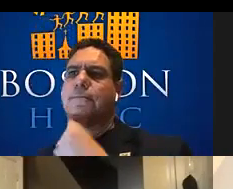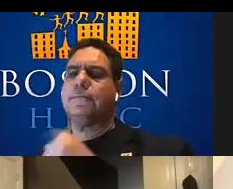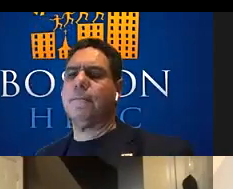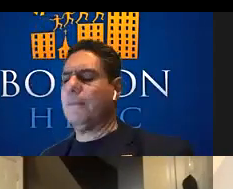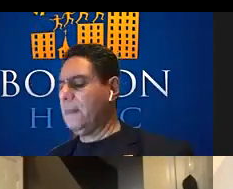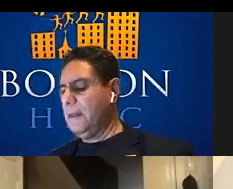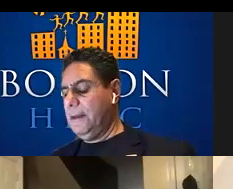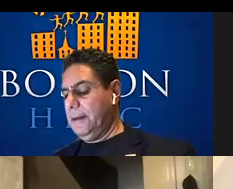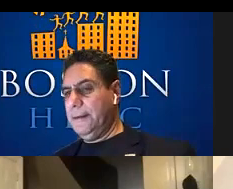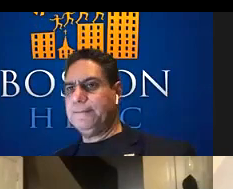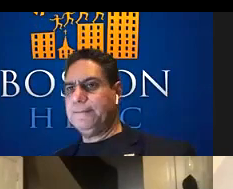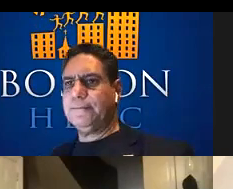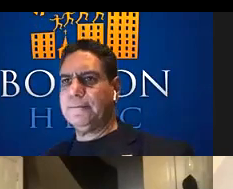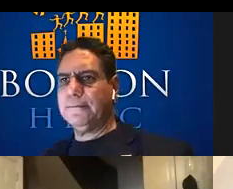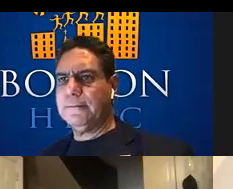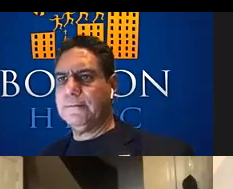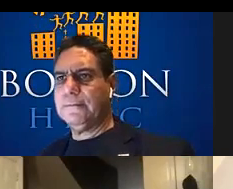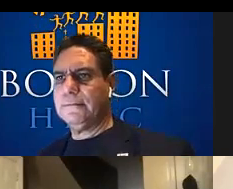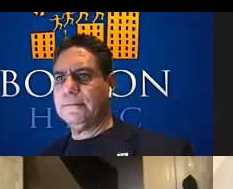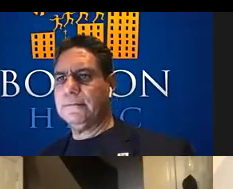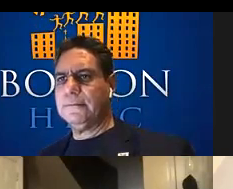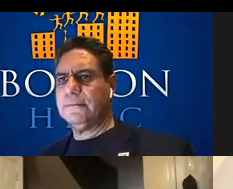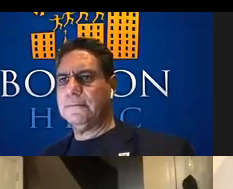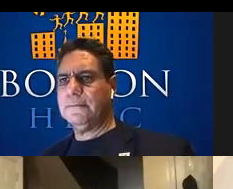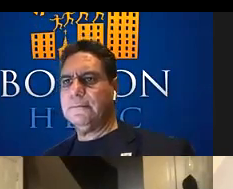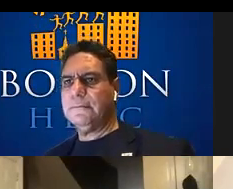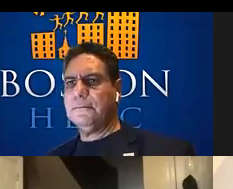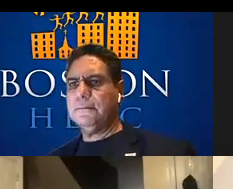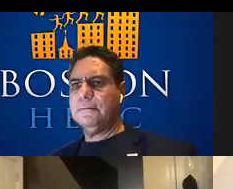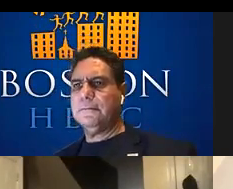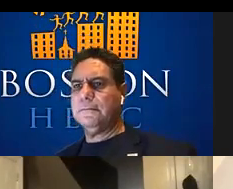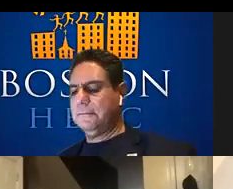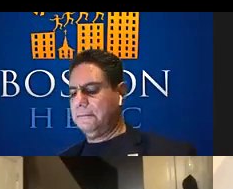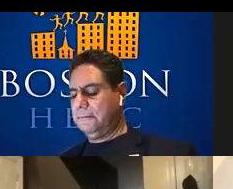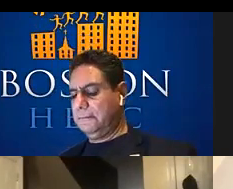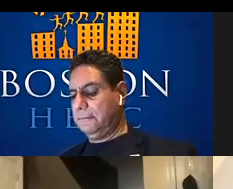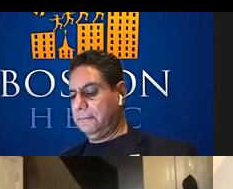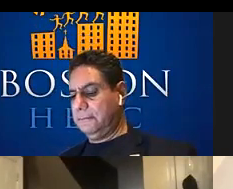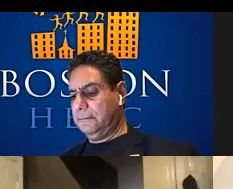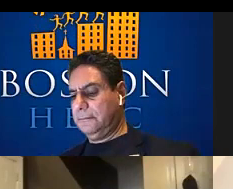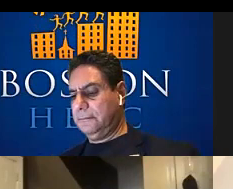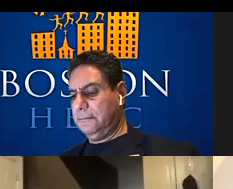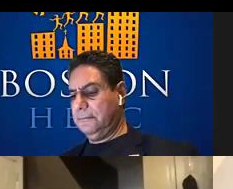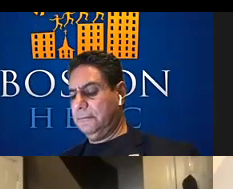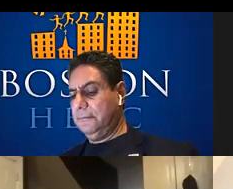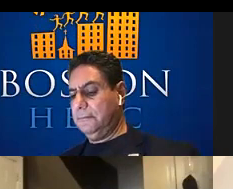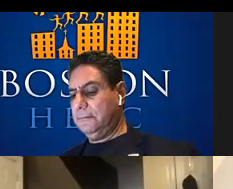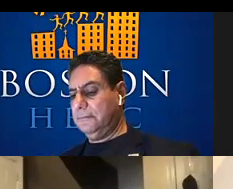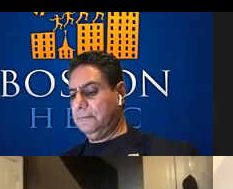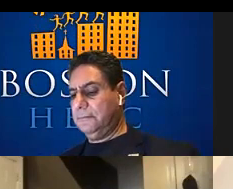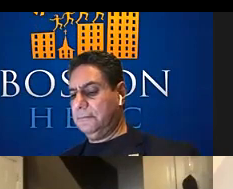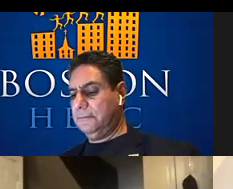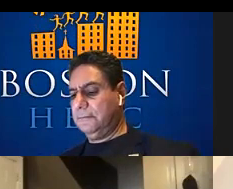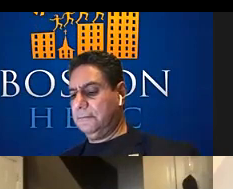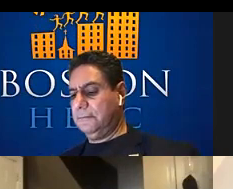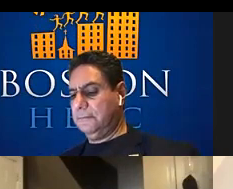And at the time, we knew nothing about the school system in Boston, such as exam schools, right? So we didn't consider where